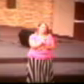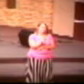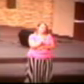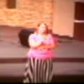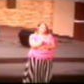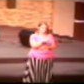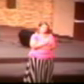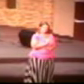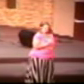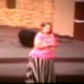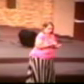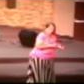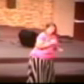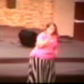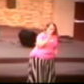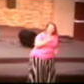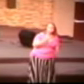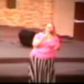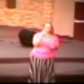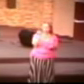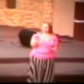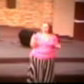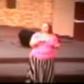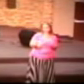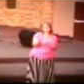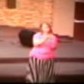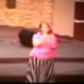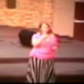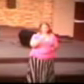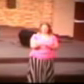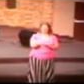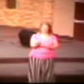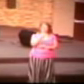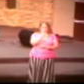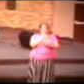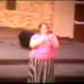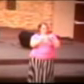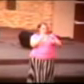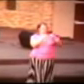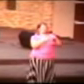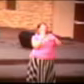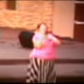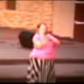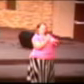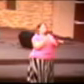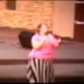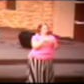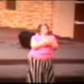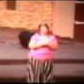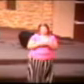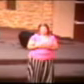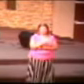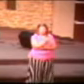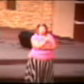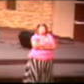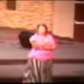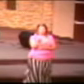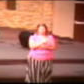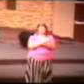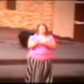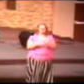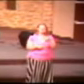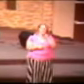just a moment. You know, several of you have approached me in the hallways even during the week, Monday through Saturday,